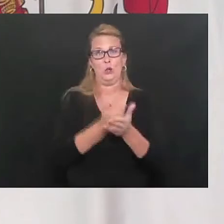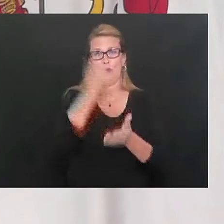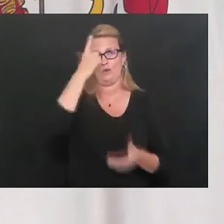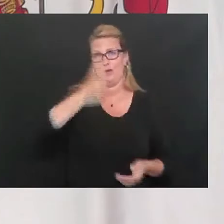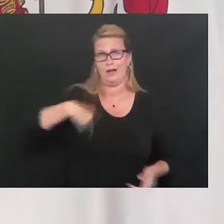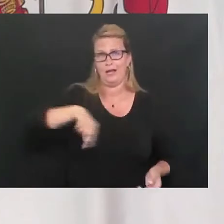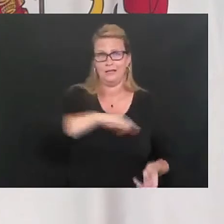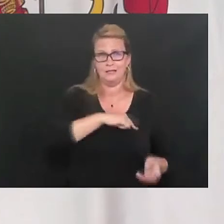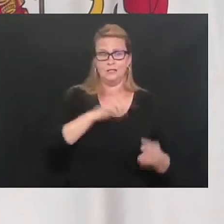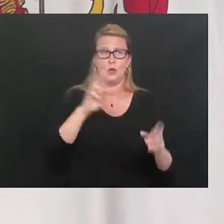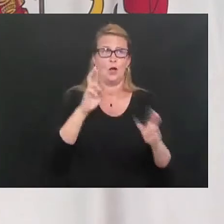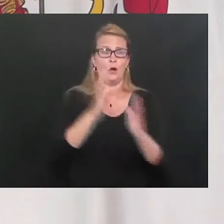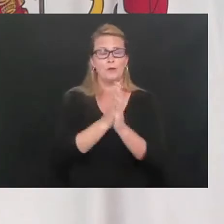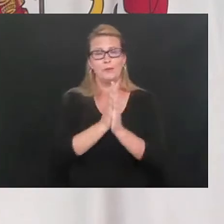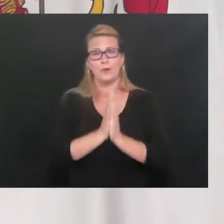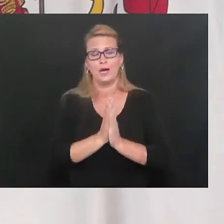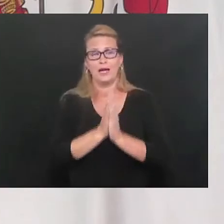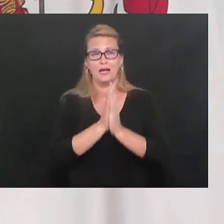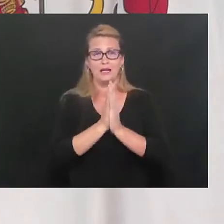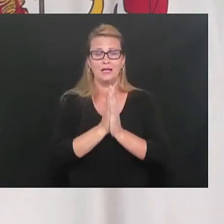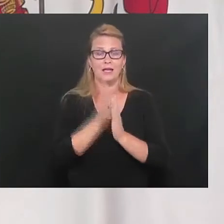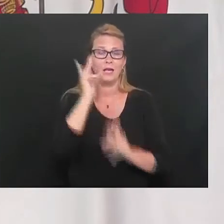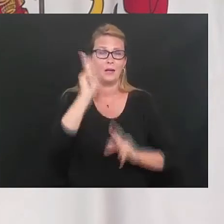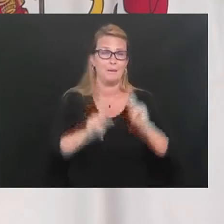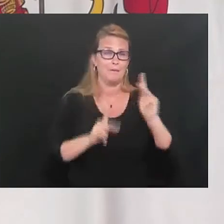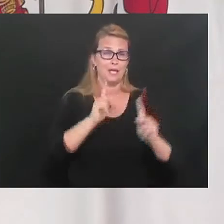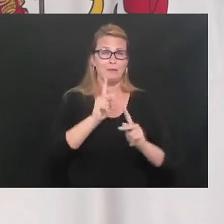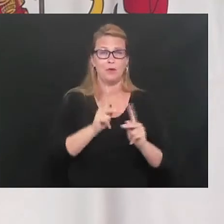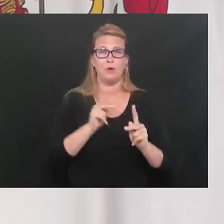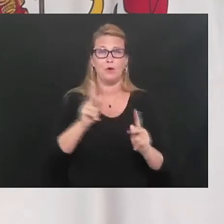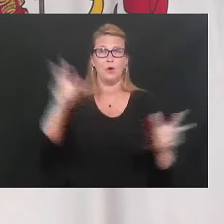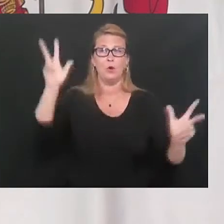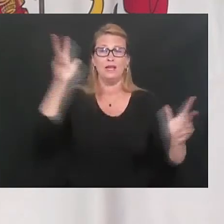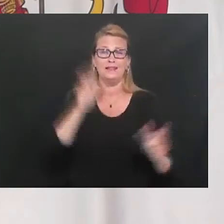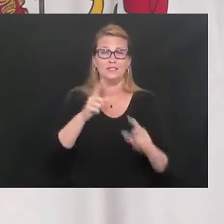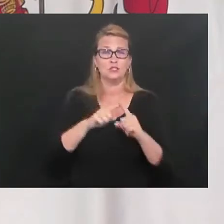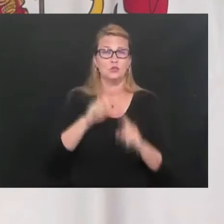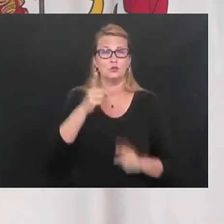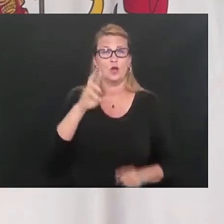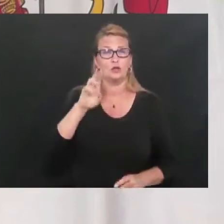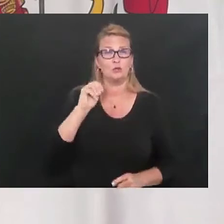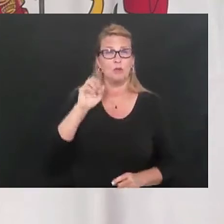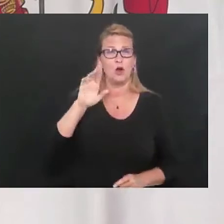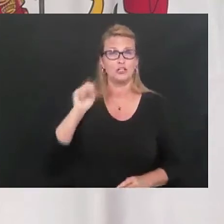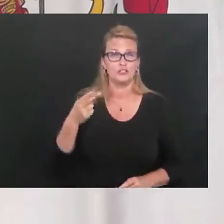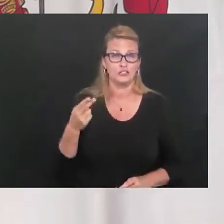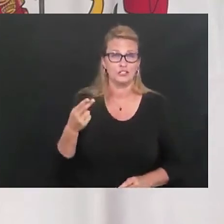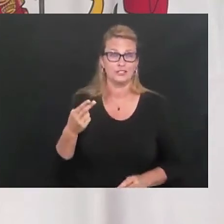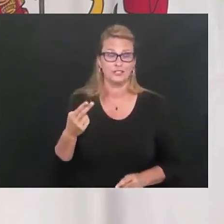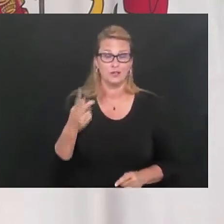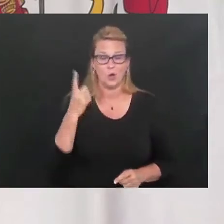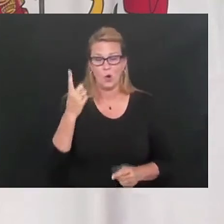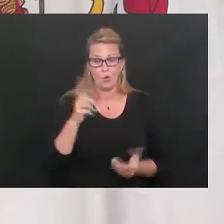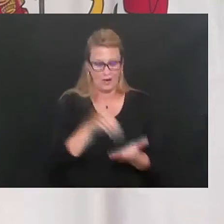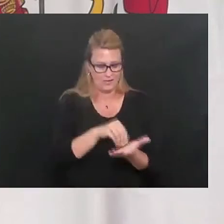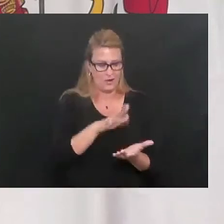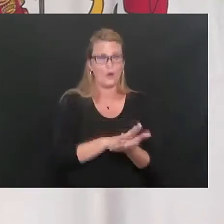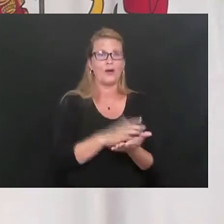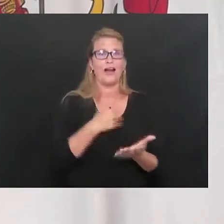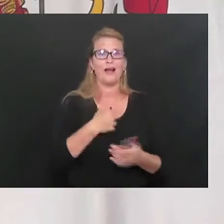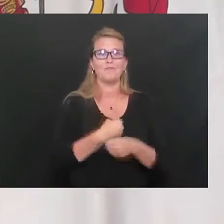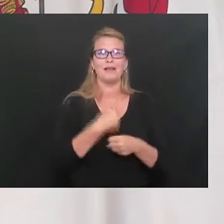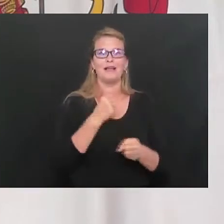hope and pray that people would just listen to Dr. Marsh. You know, one of the notes that I made just a second ago